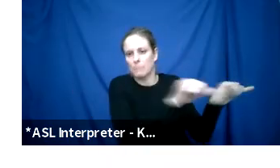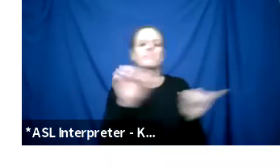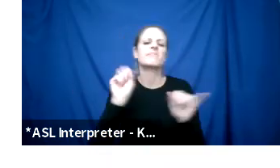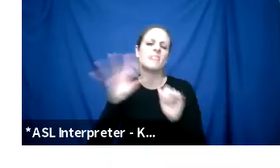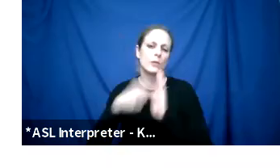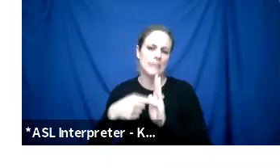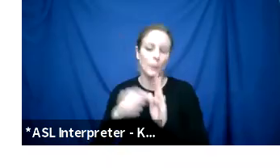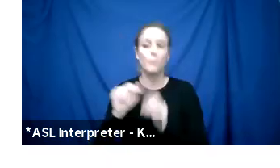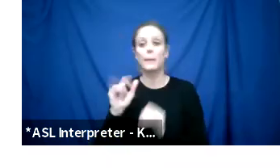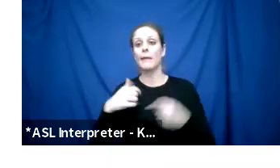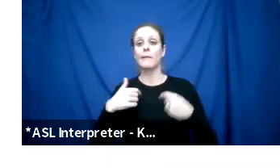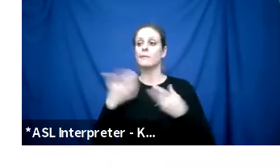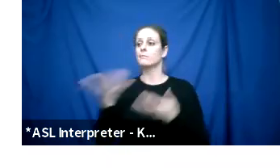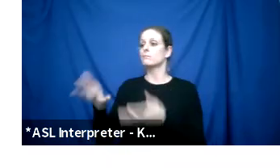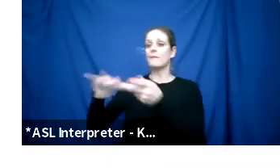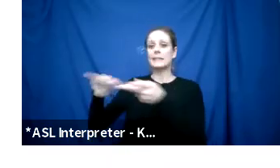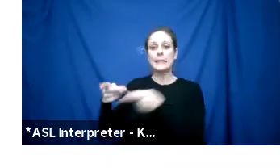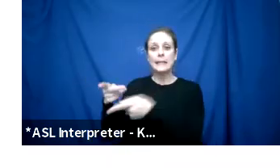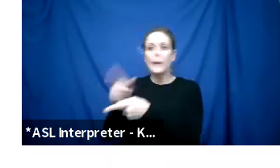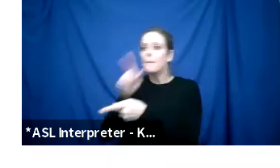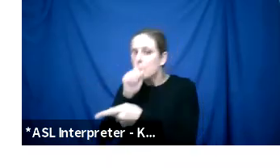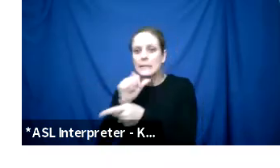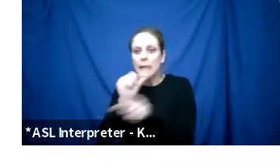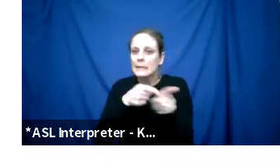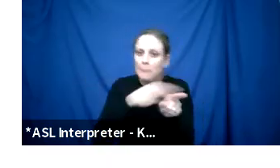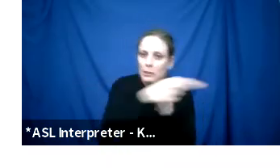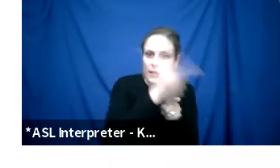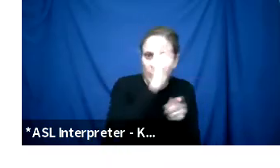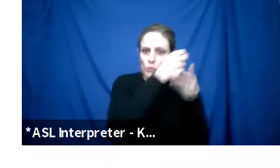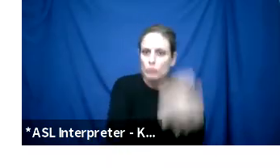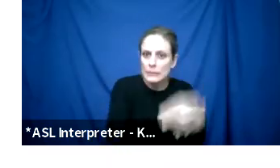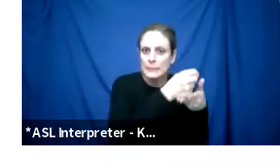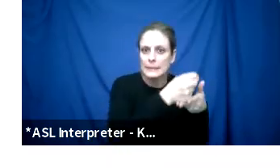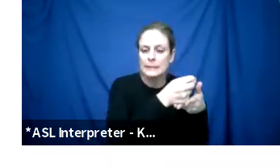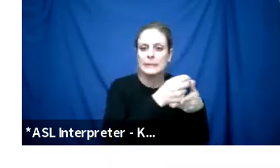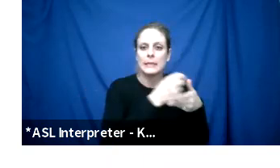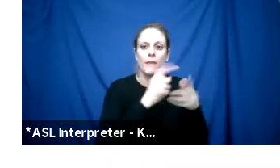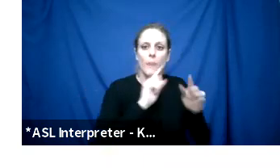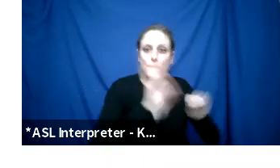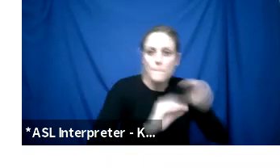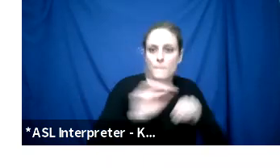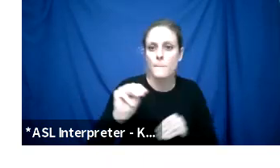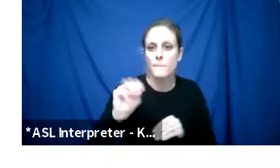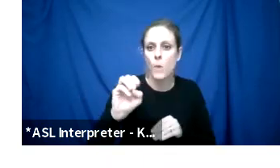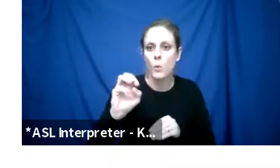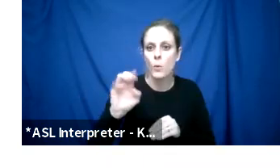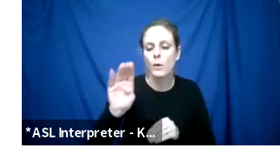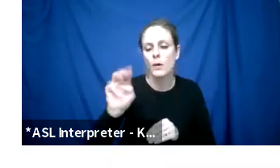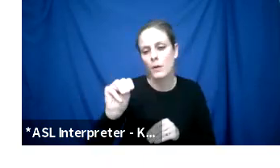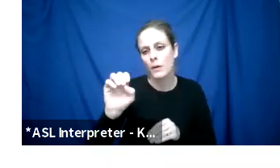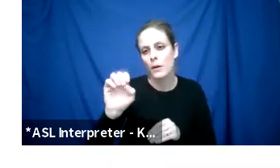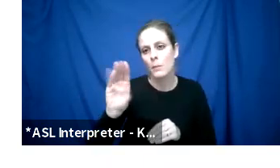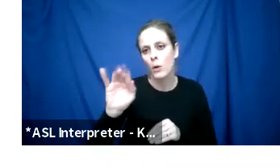I had a facility that is not specializing in treatment affecting mobility, and remember, as I discussed earlier,